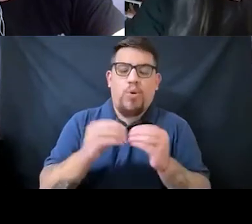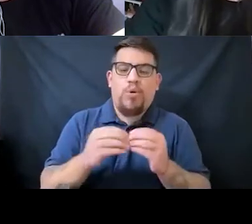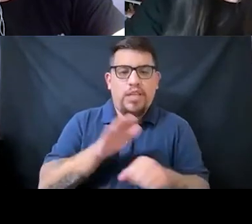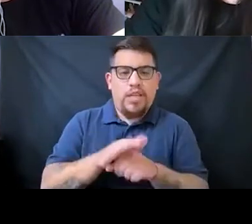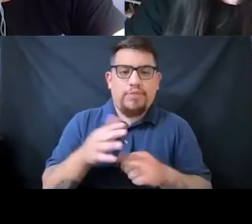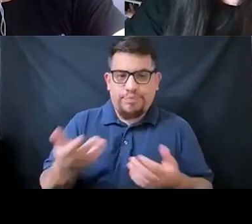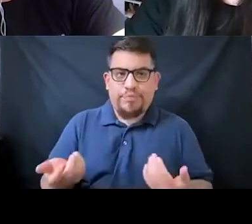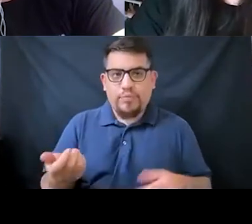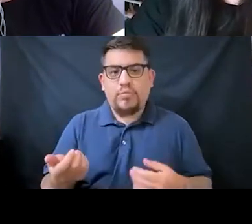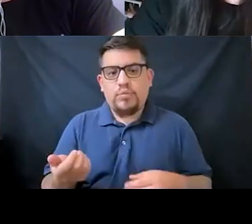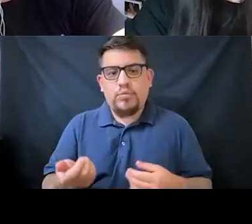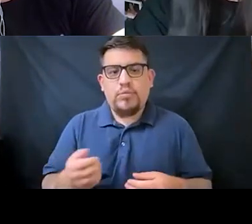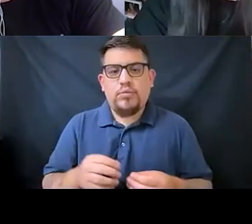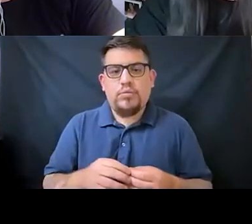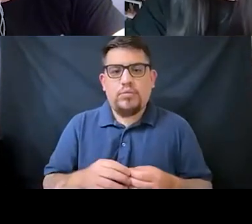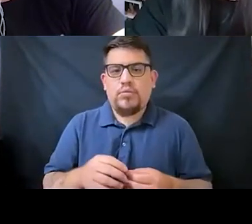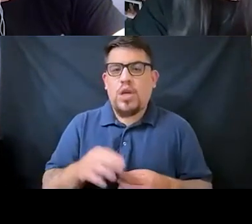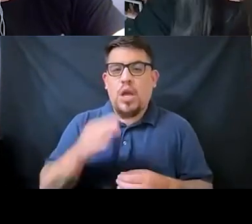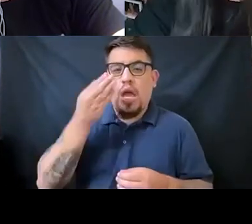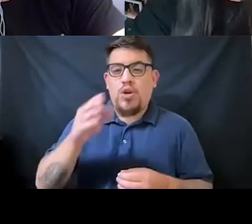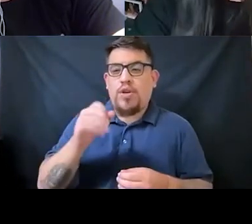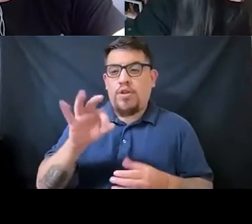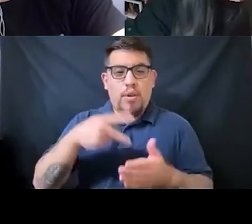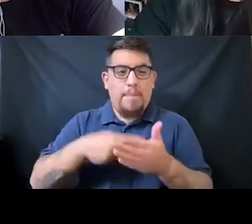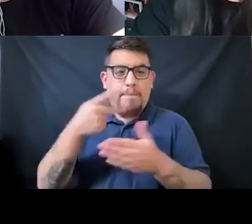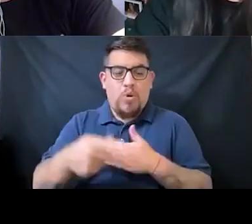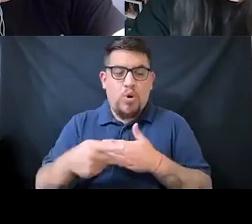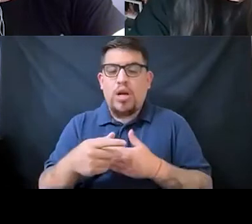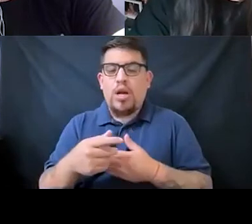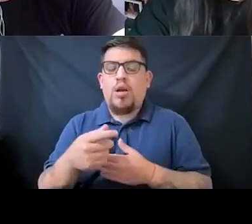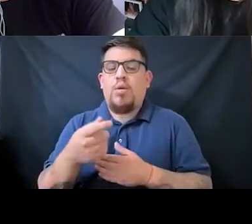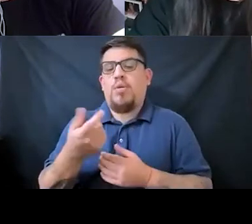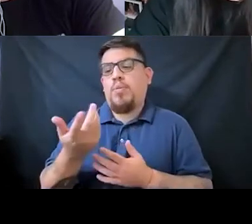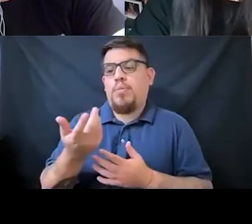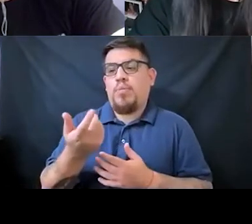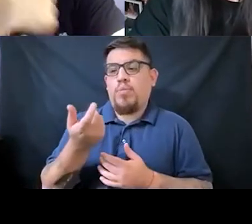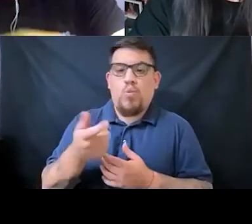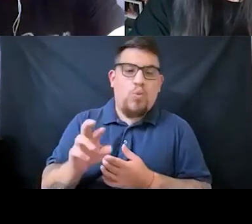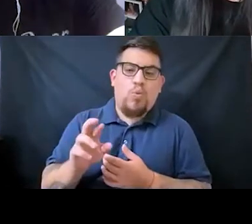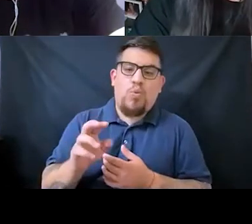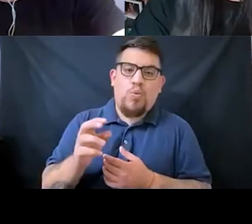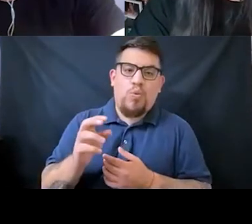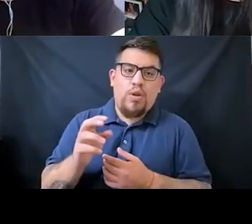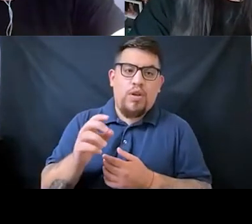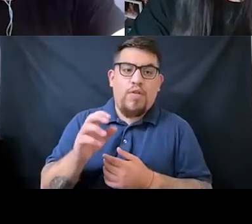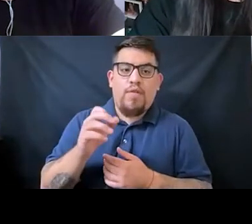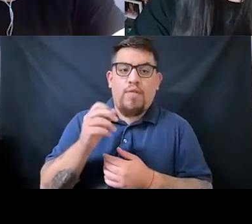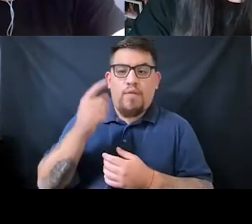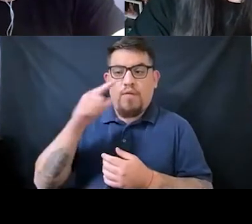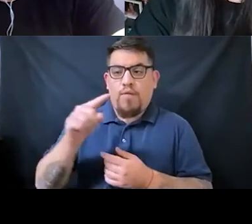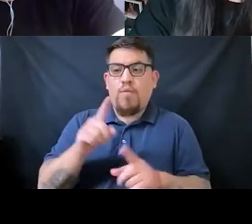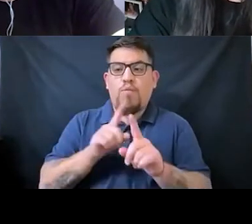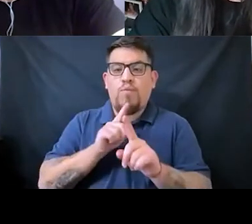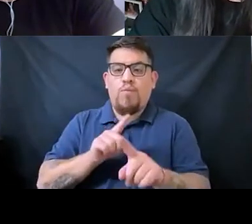know that there's any program or residency that is for fat people, fat bodies,